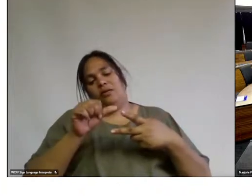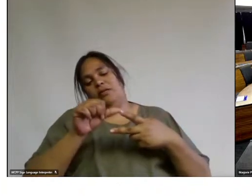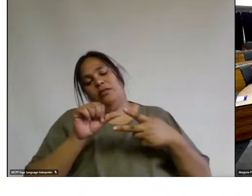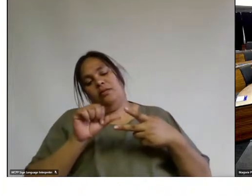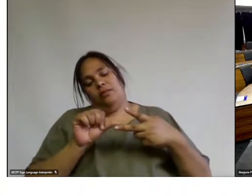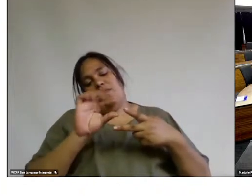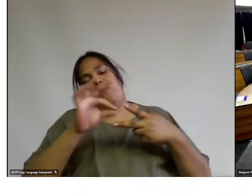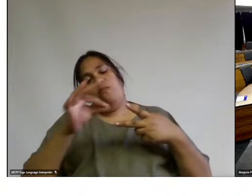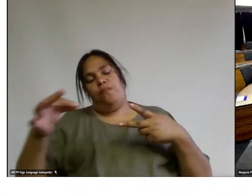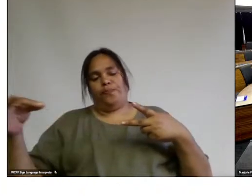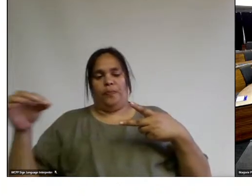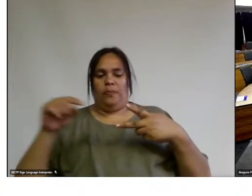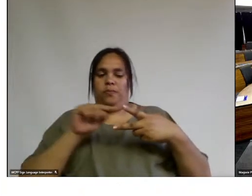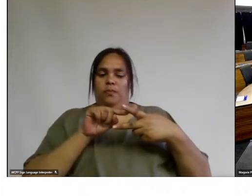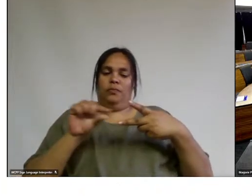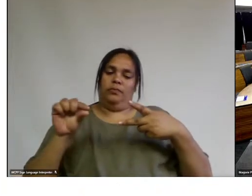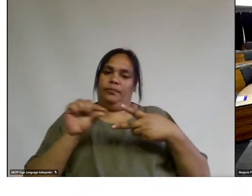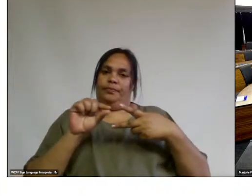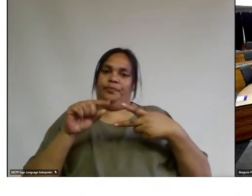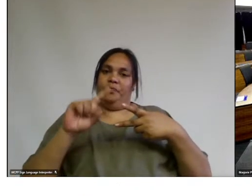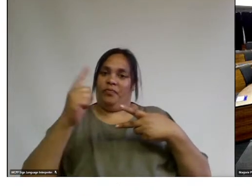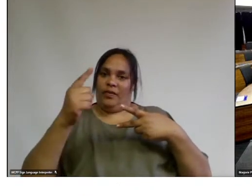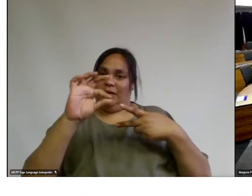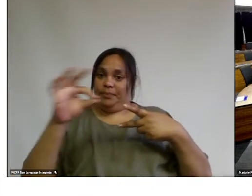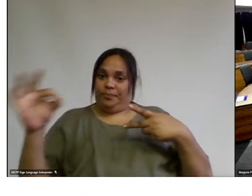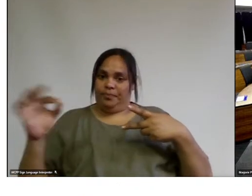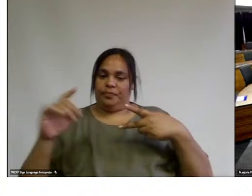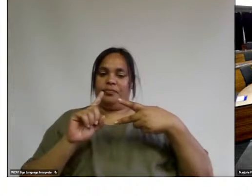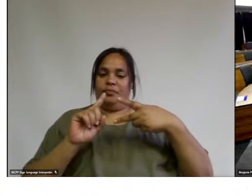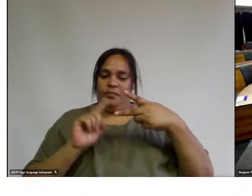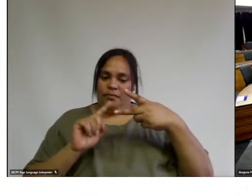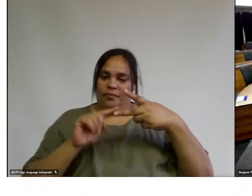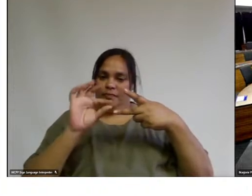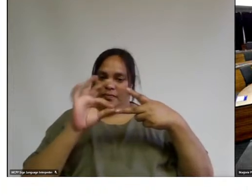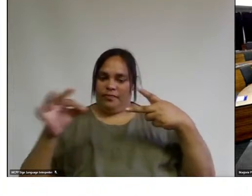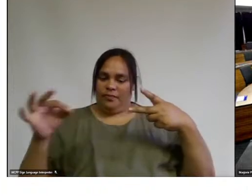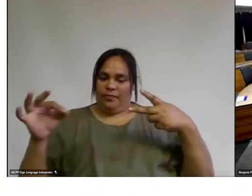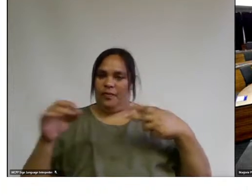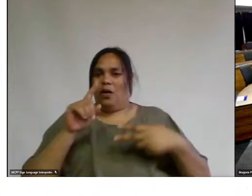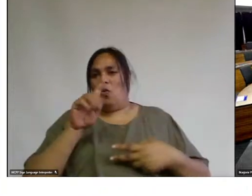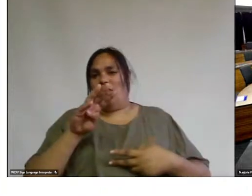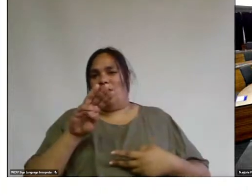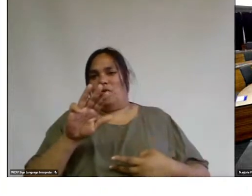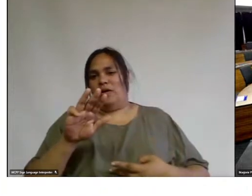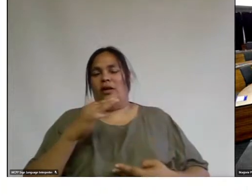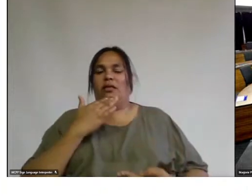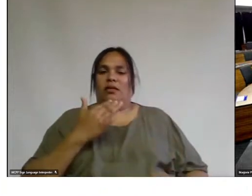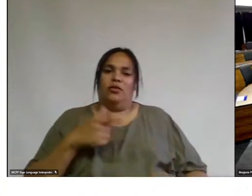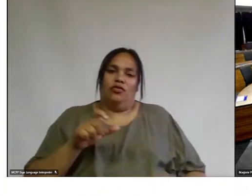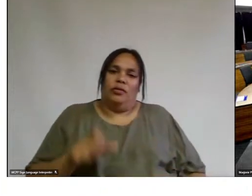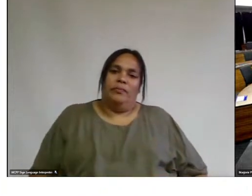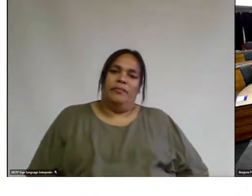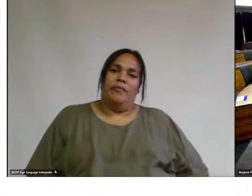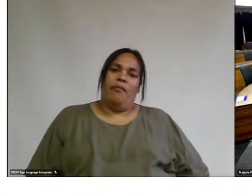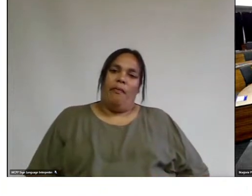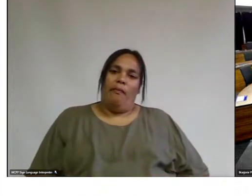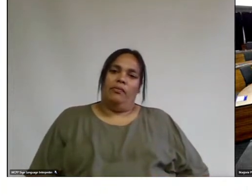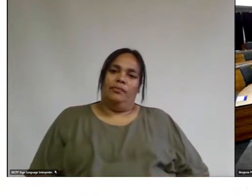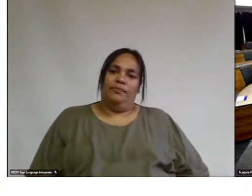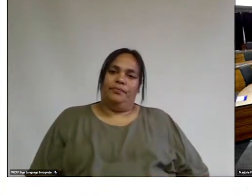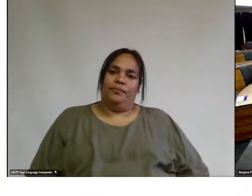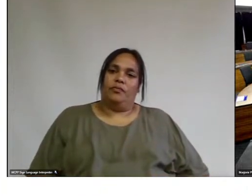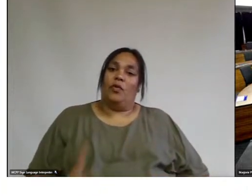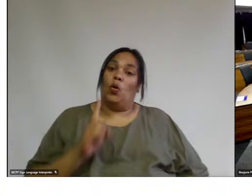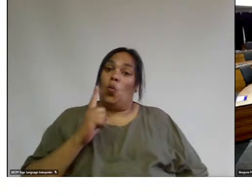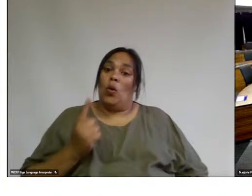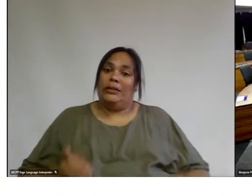second sentence, the first to the second sentence on page 149. Thank you, Chair. One